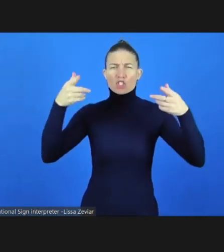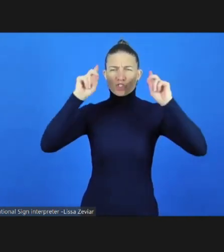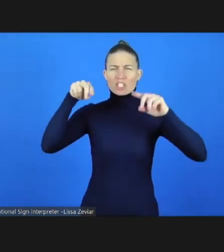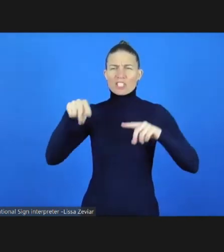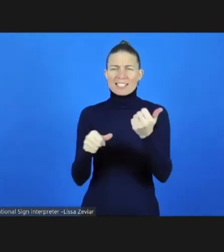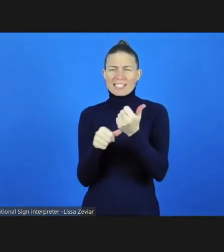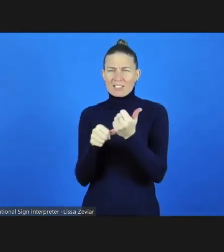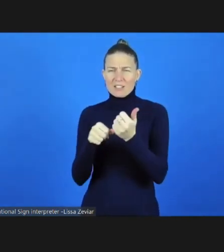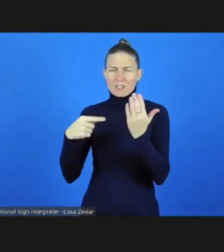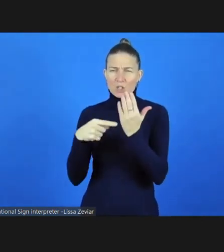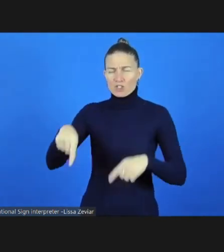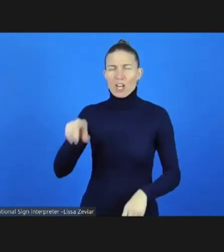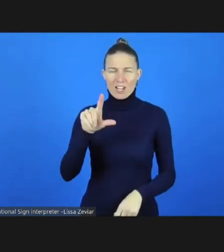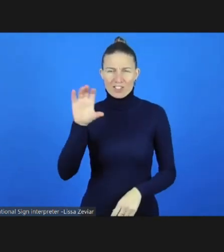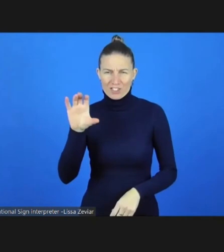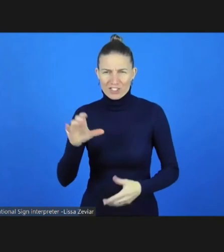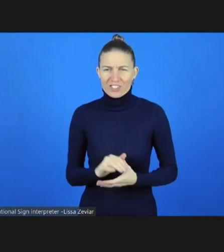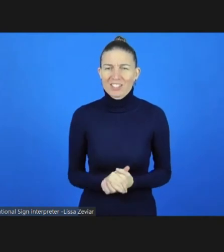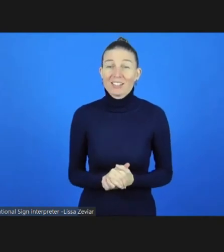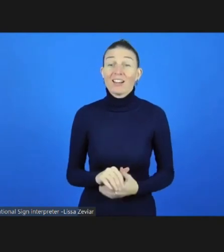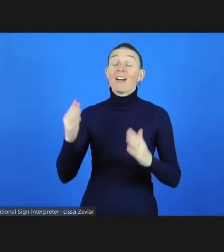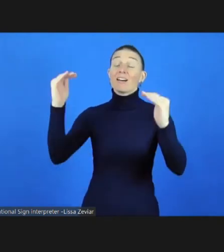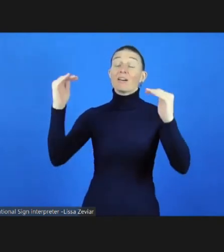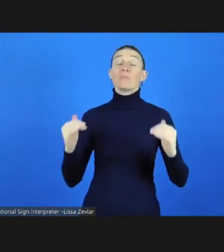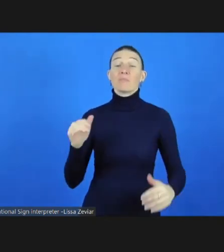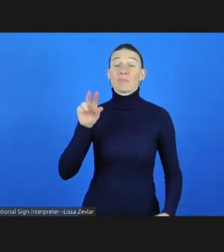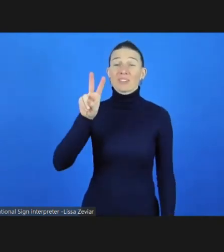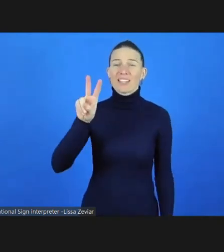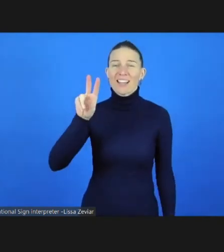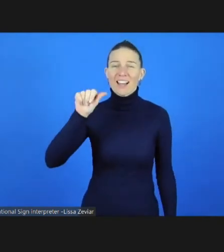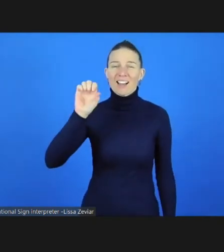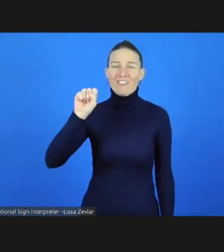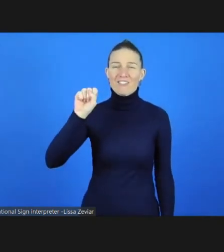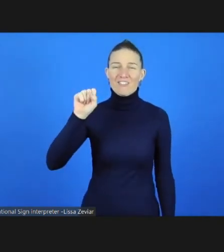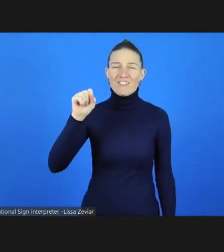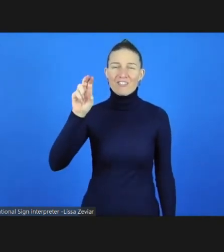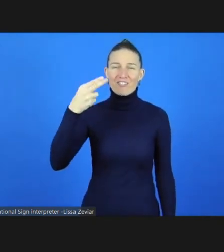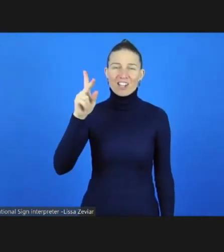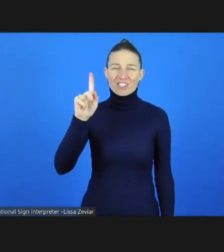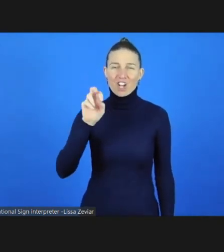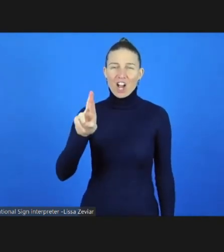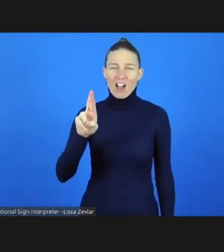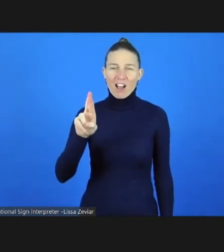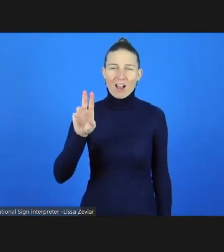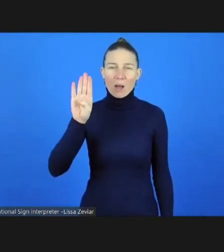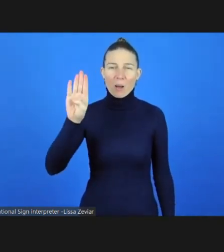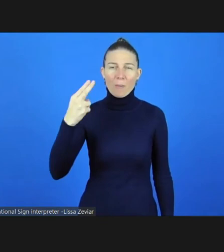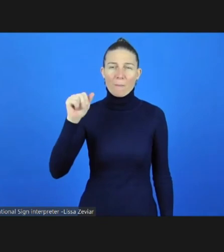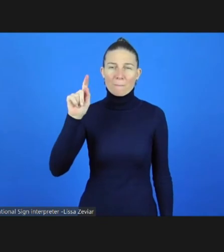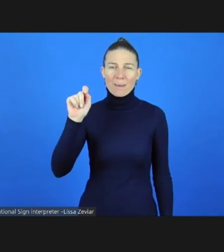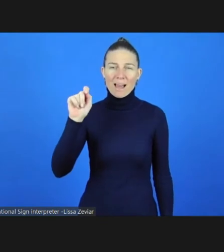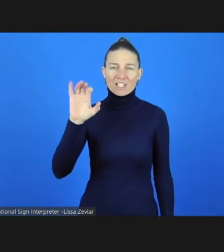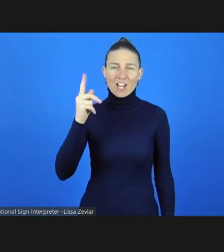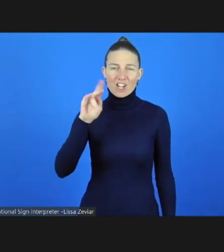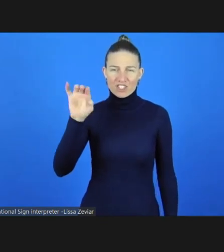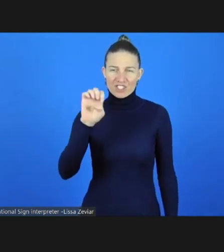Cheshire. Then we have Vashkar, Bhattacharjee, Accessibility Expert and National Government Consultant